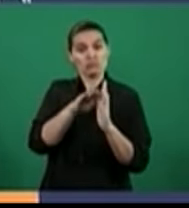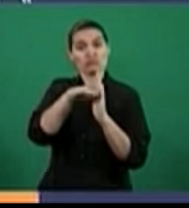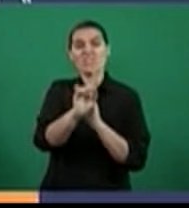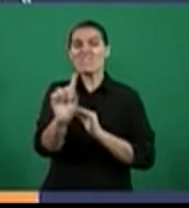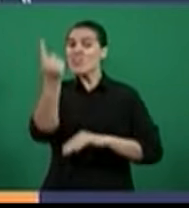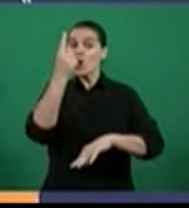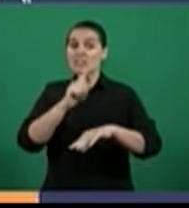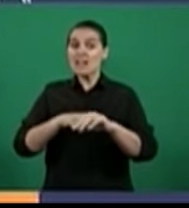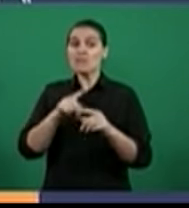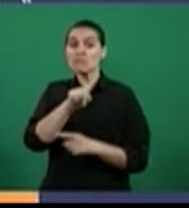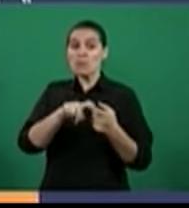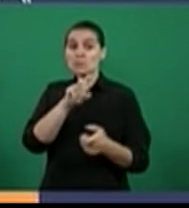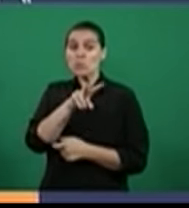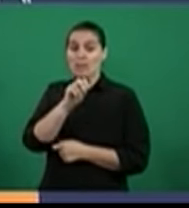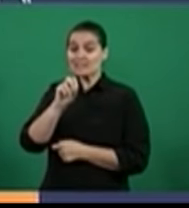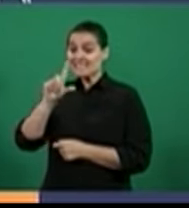time since